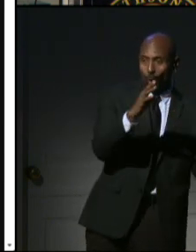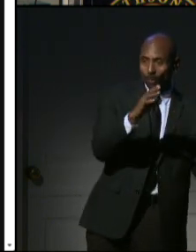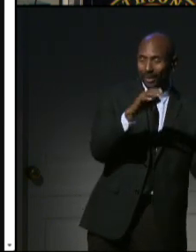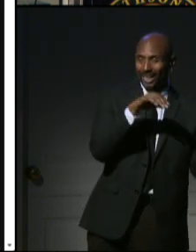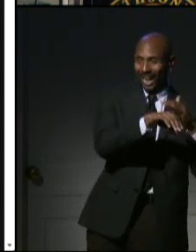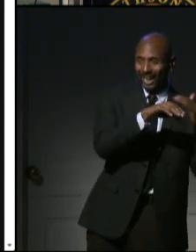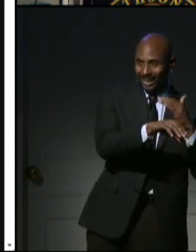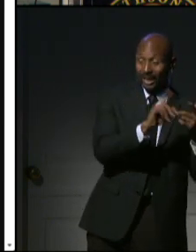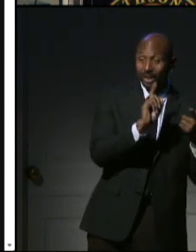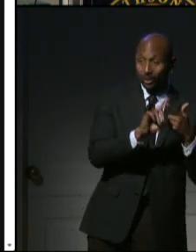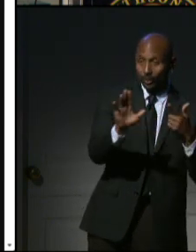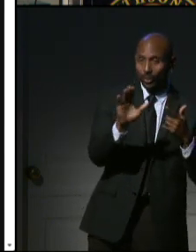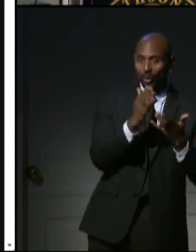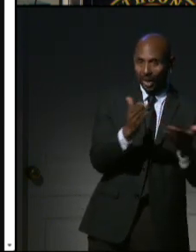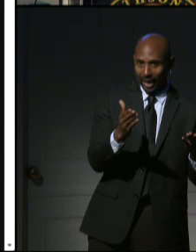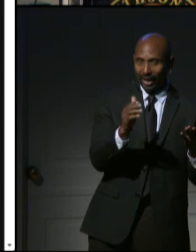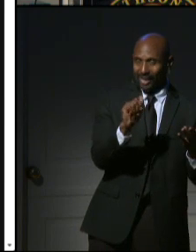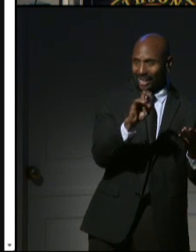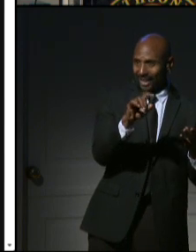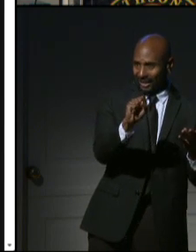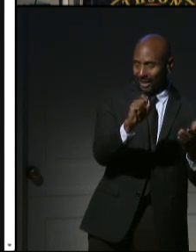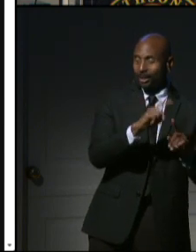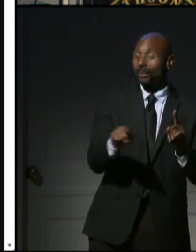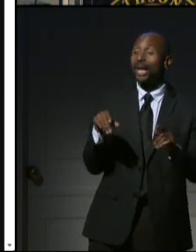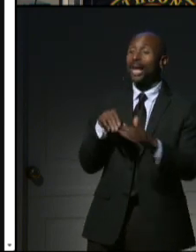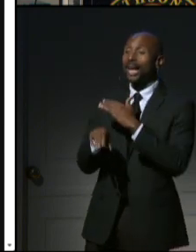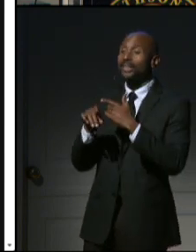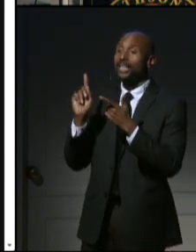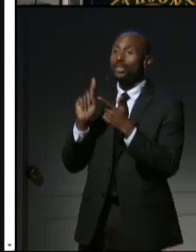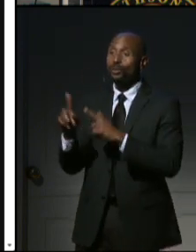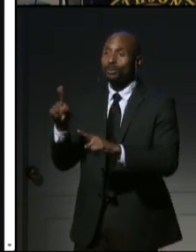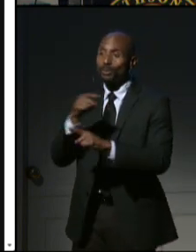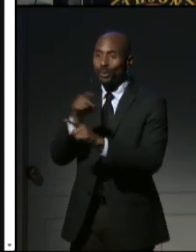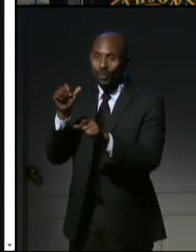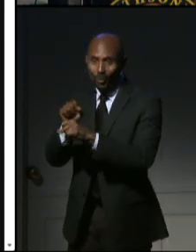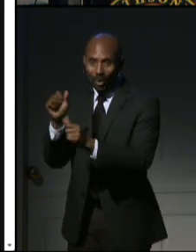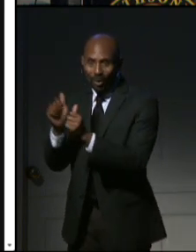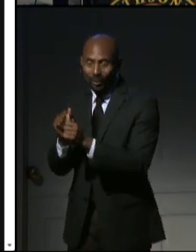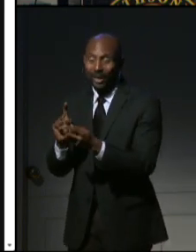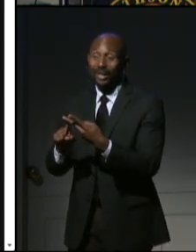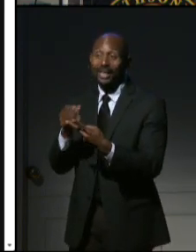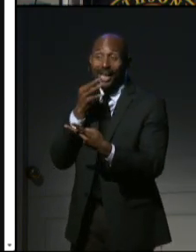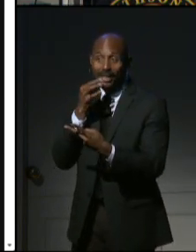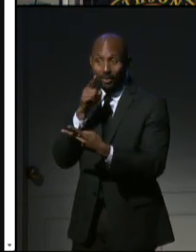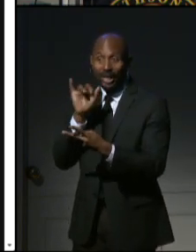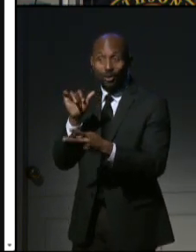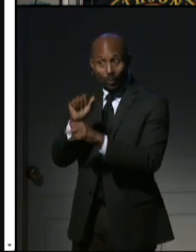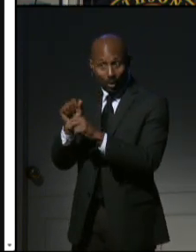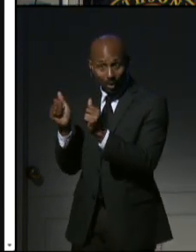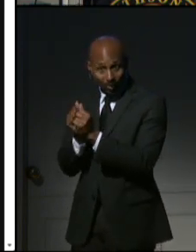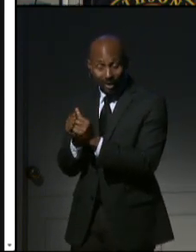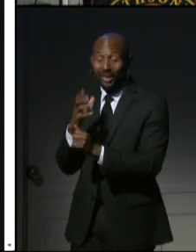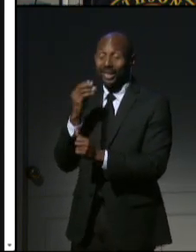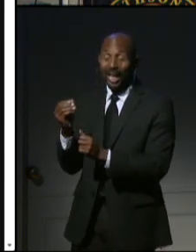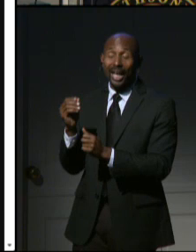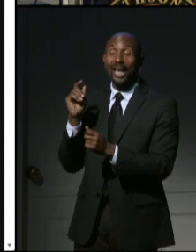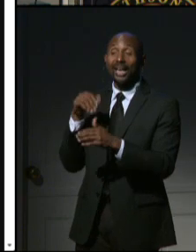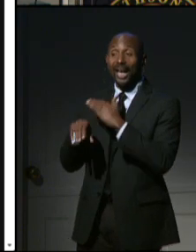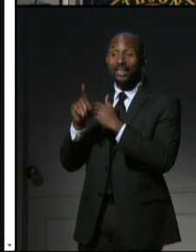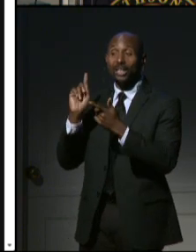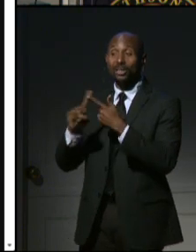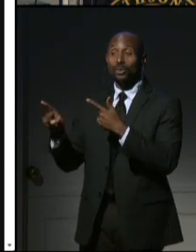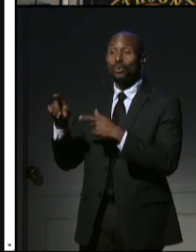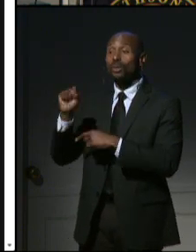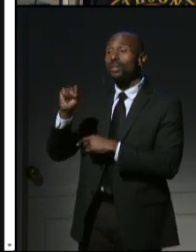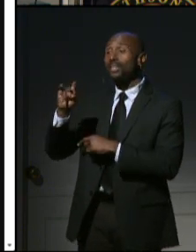the assets that you have, but also access to the people you work with, the experts you work with, and to even the